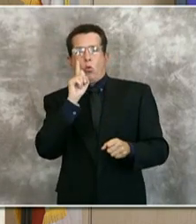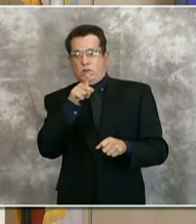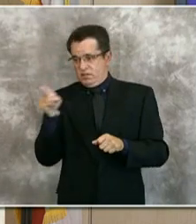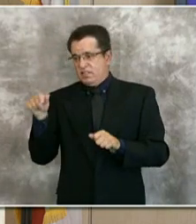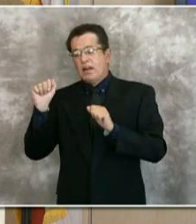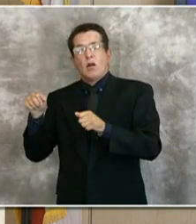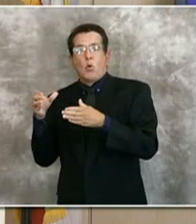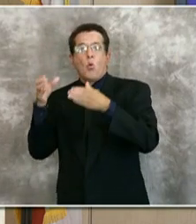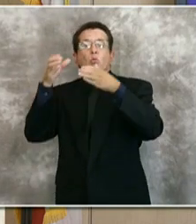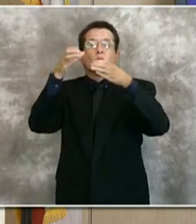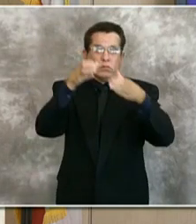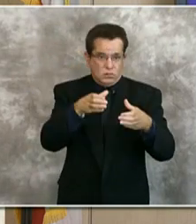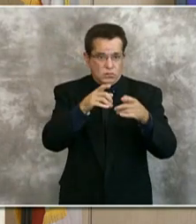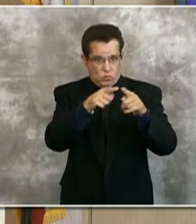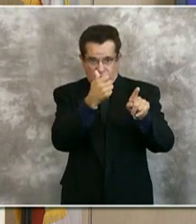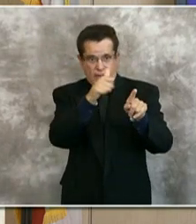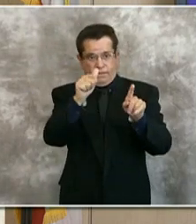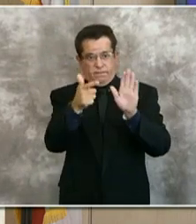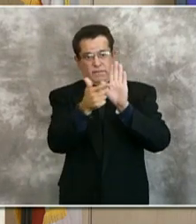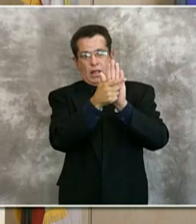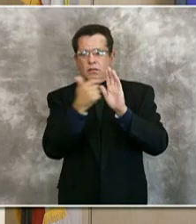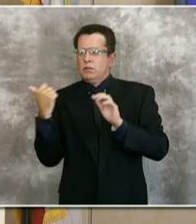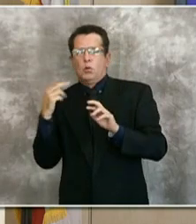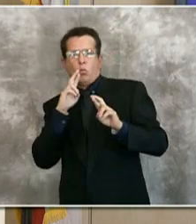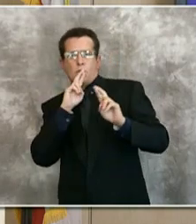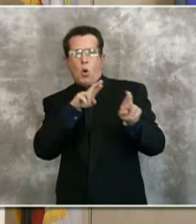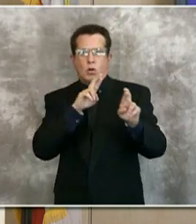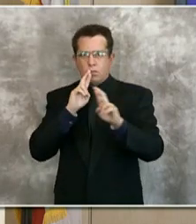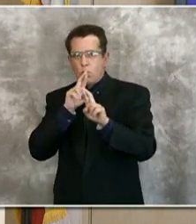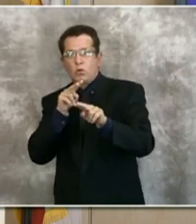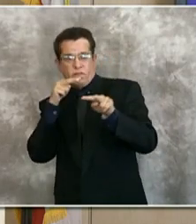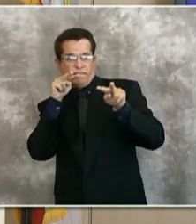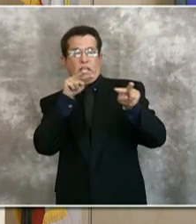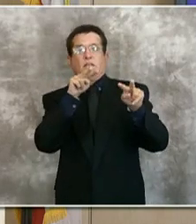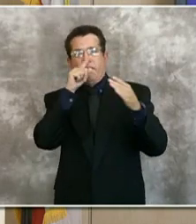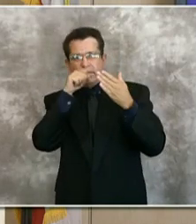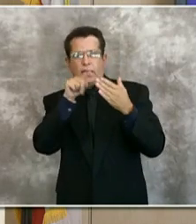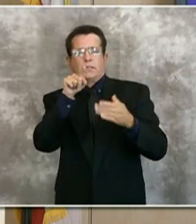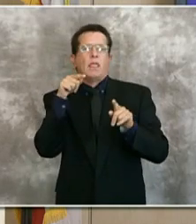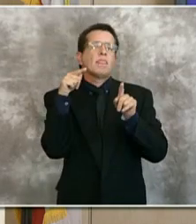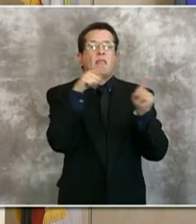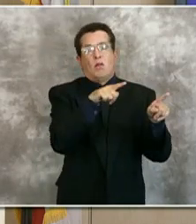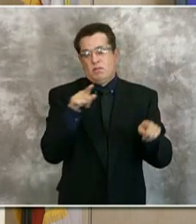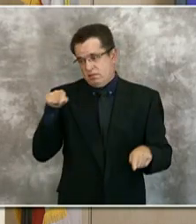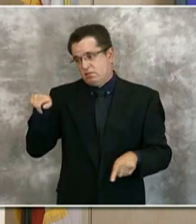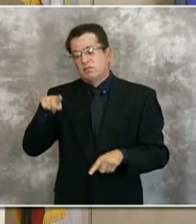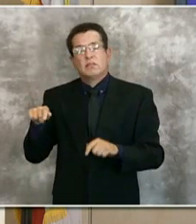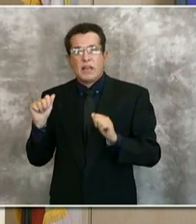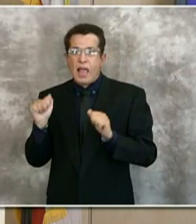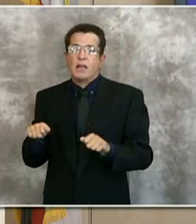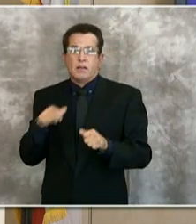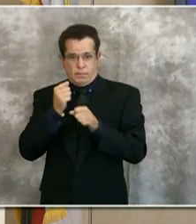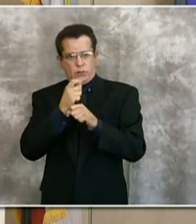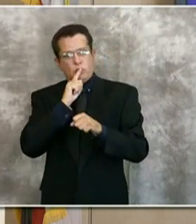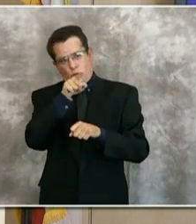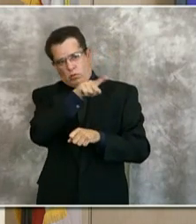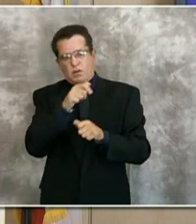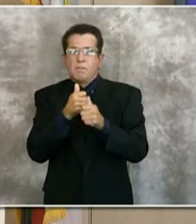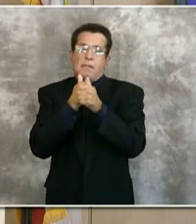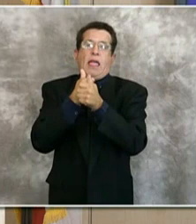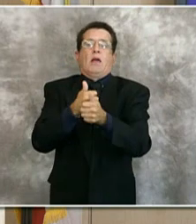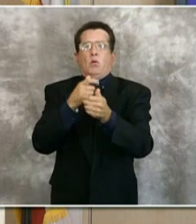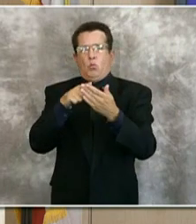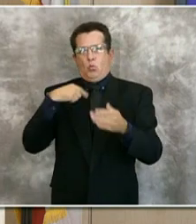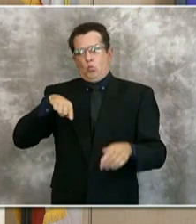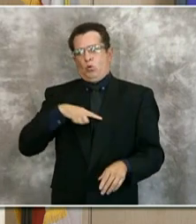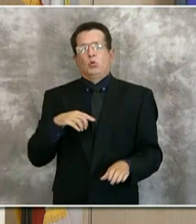go out to egregious violations and report to those and investigate those and ensure compliance with what we're doing.